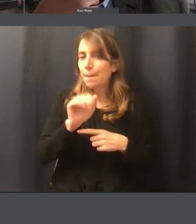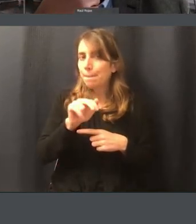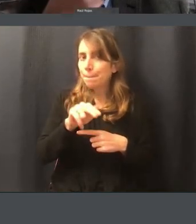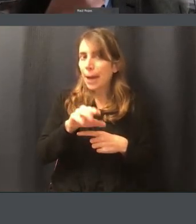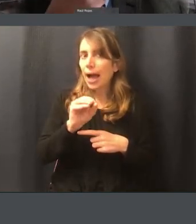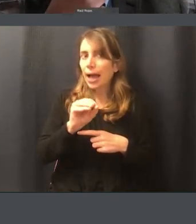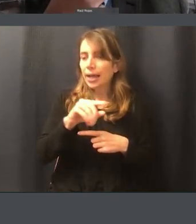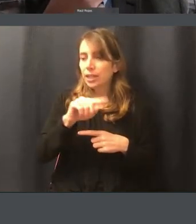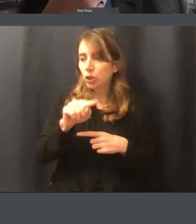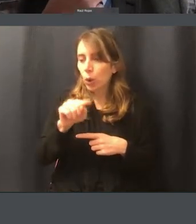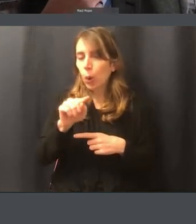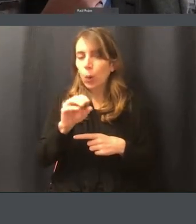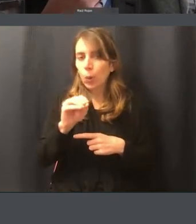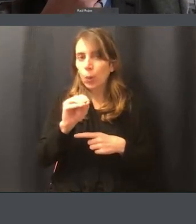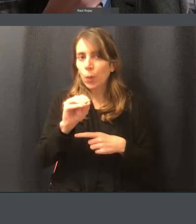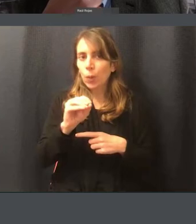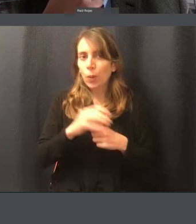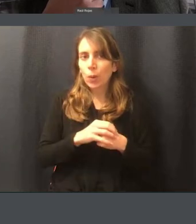Okay.